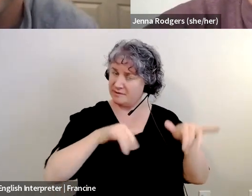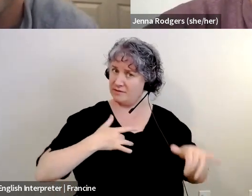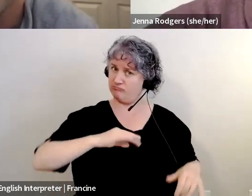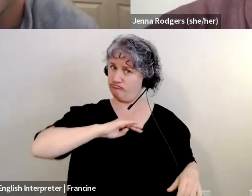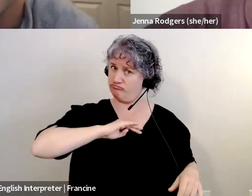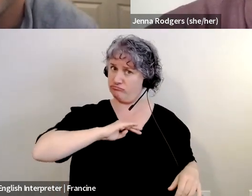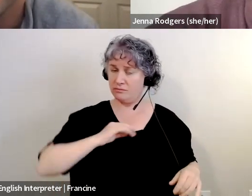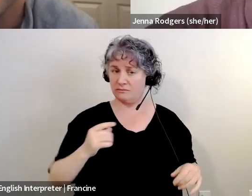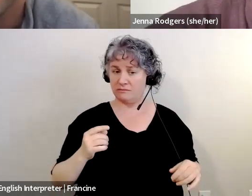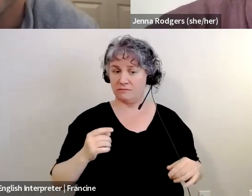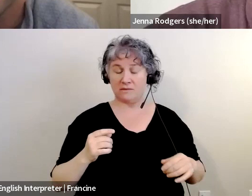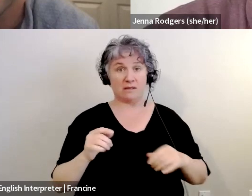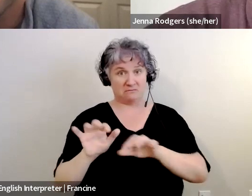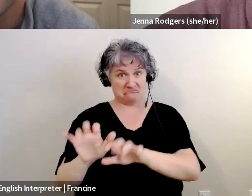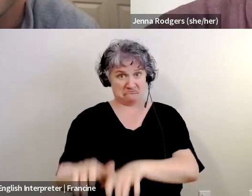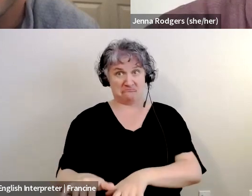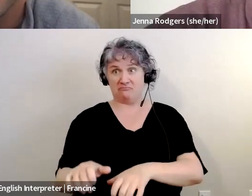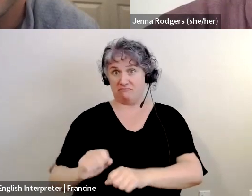feel free to pop them into the chat.